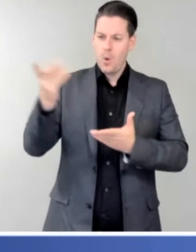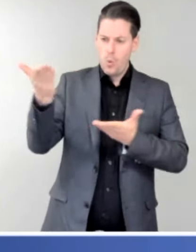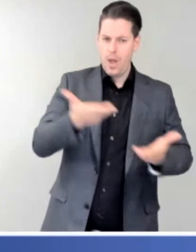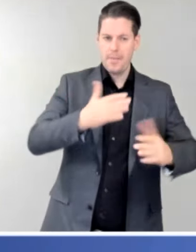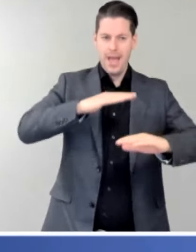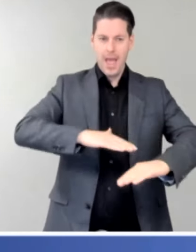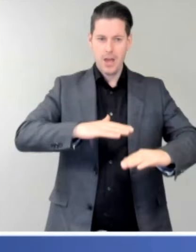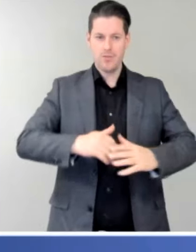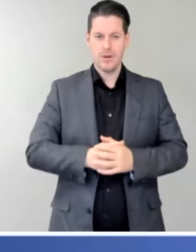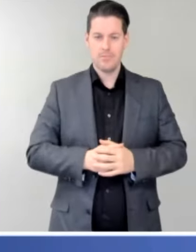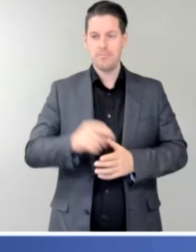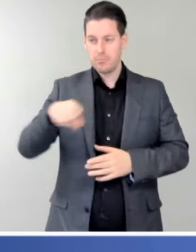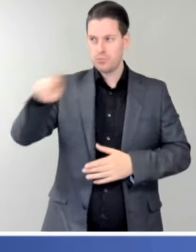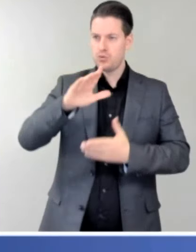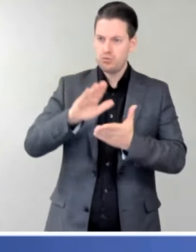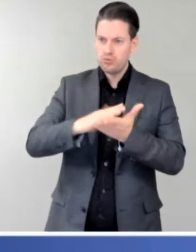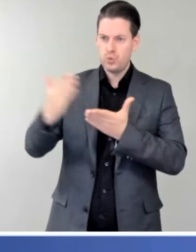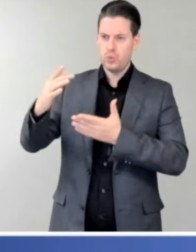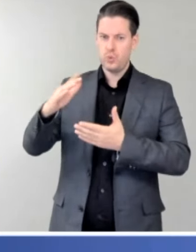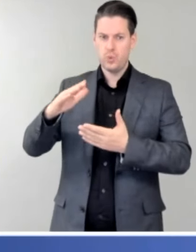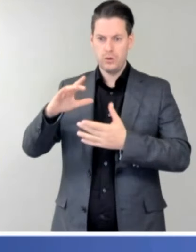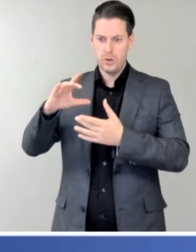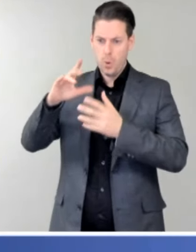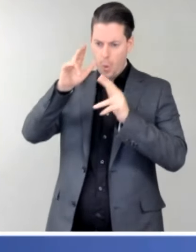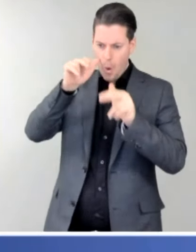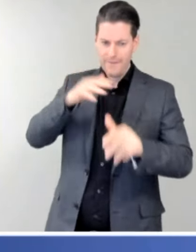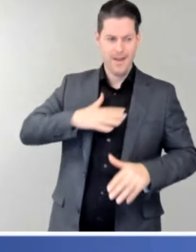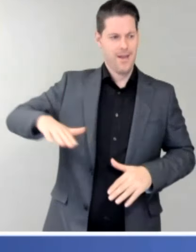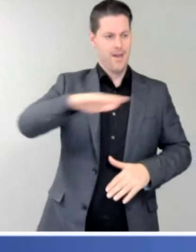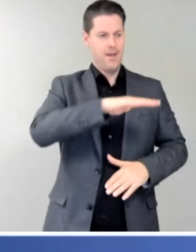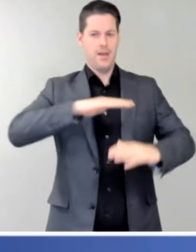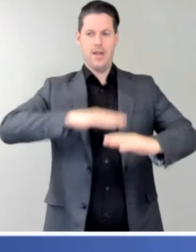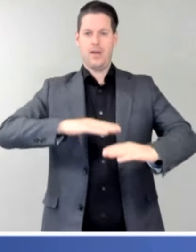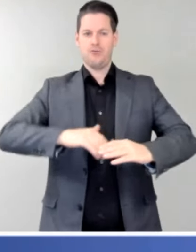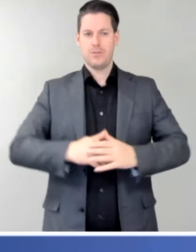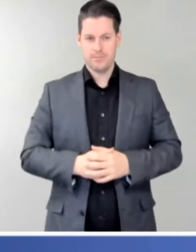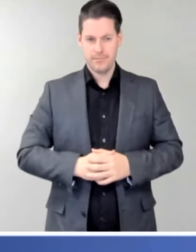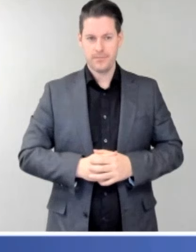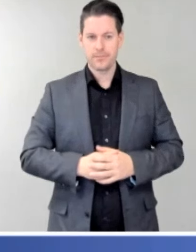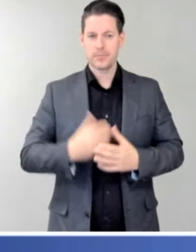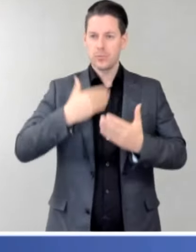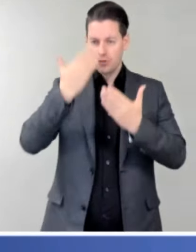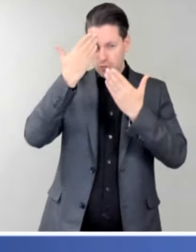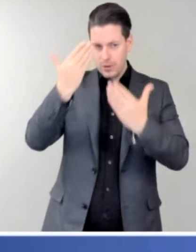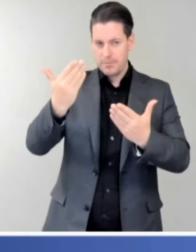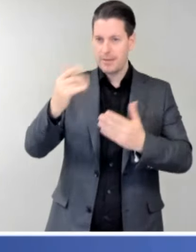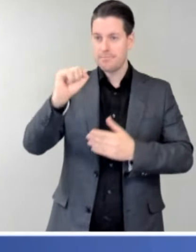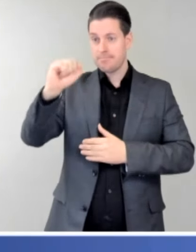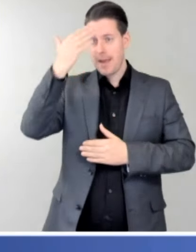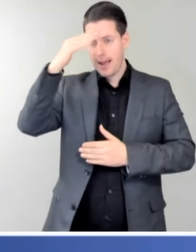as the traditional custodians of this land and pay my respects to Elders past and